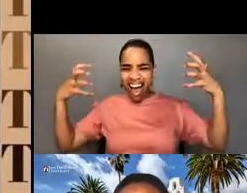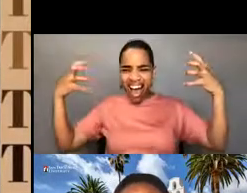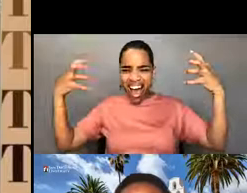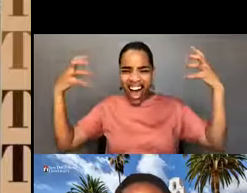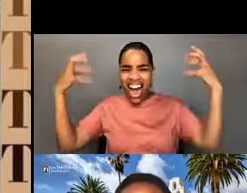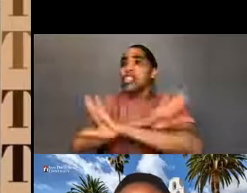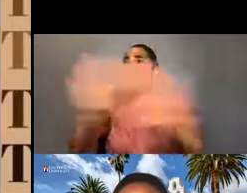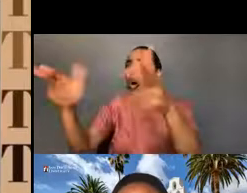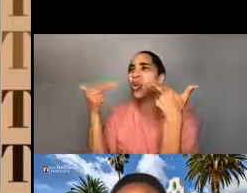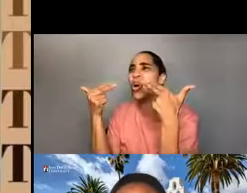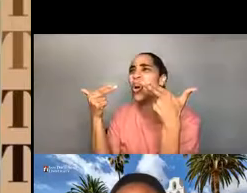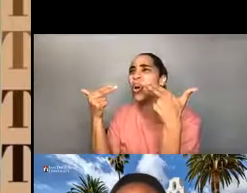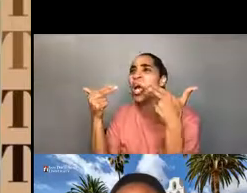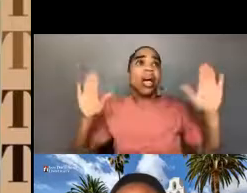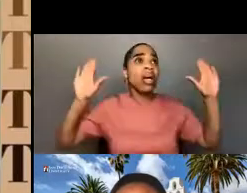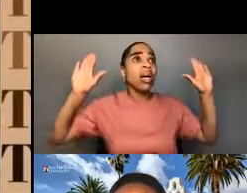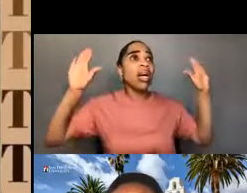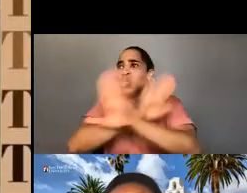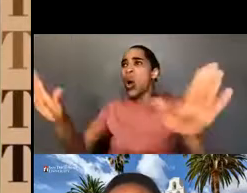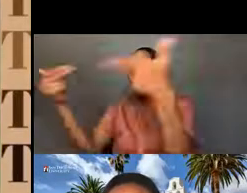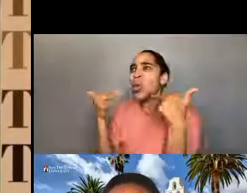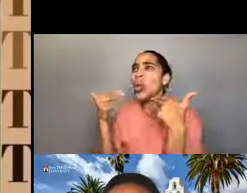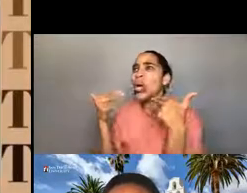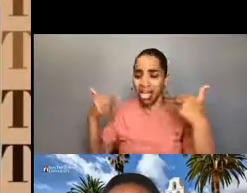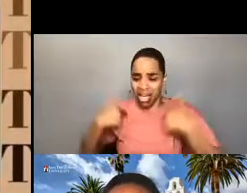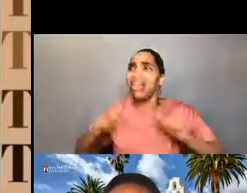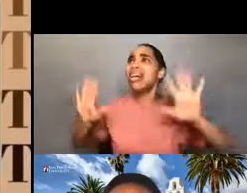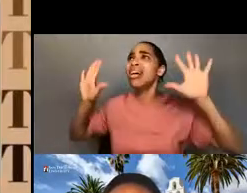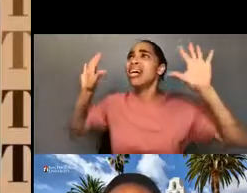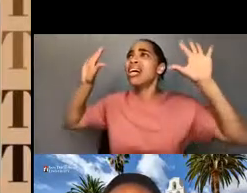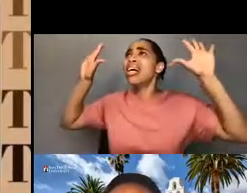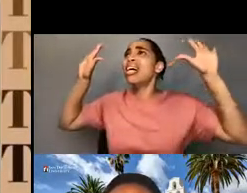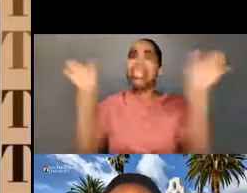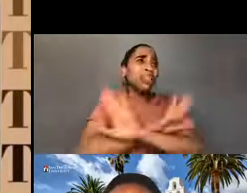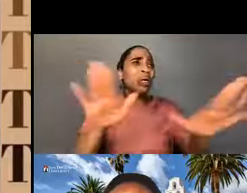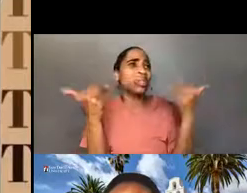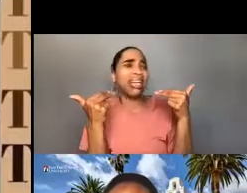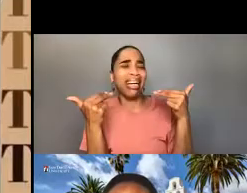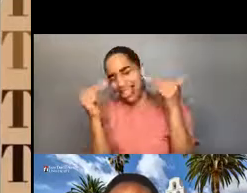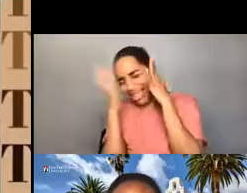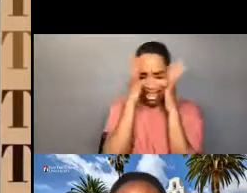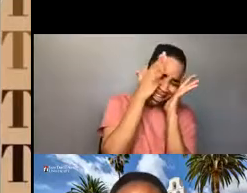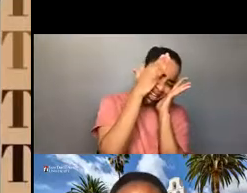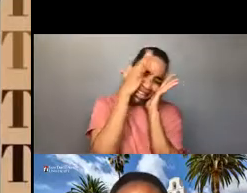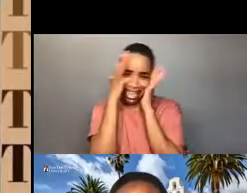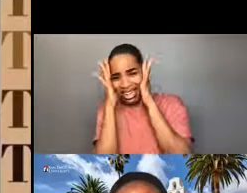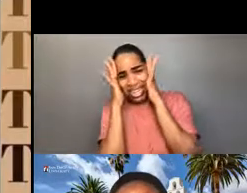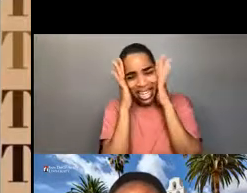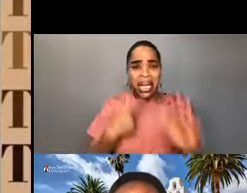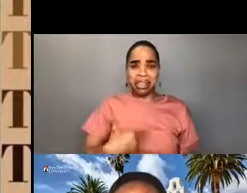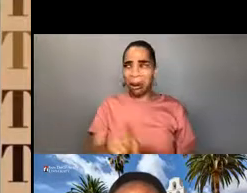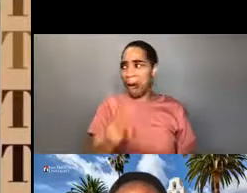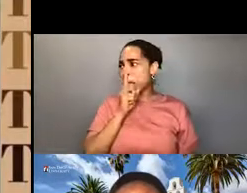lockdown. Don't shoot, got my hands up. Don't shoot, I put my hands up. Should I keep my mouth